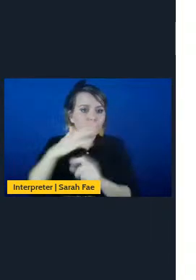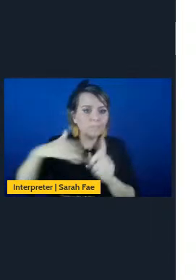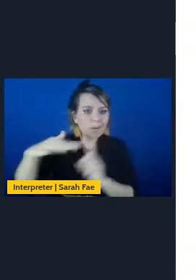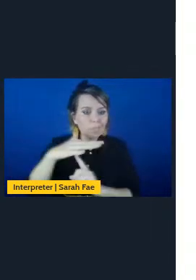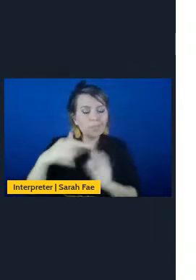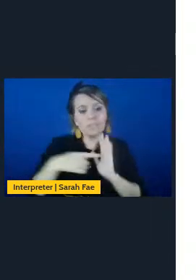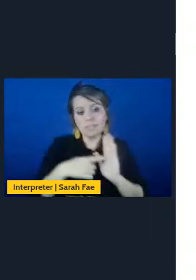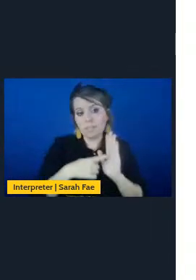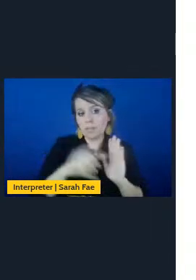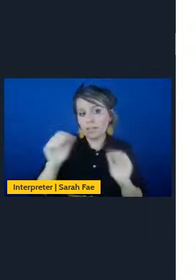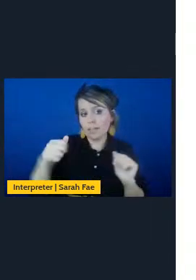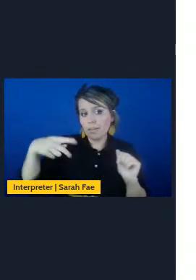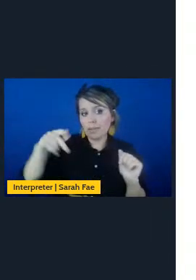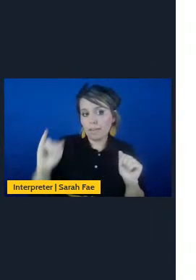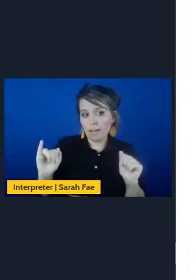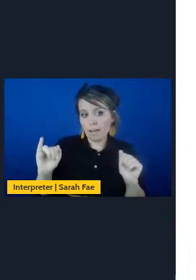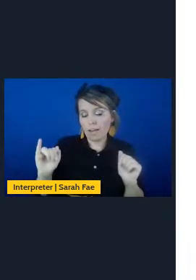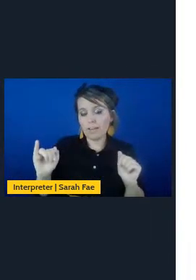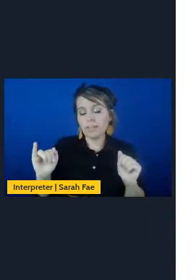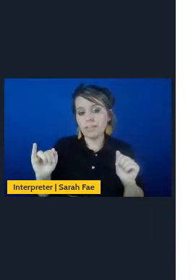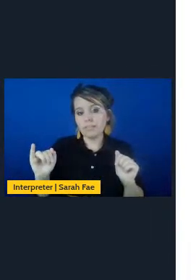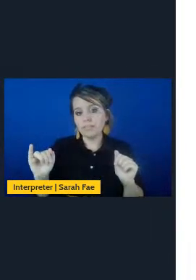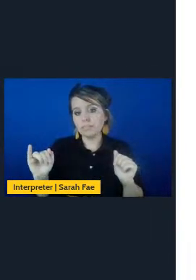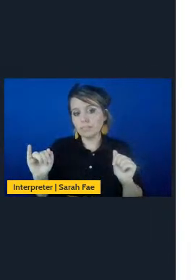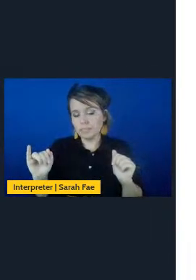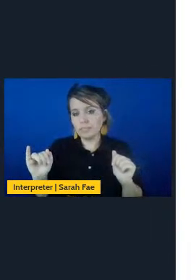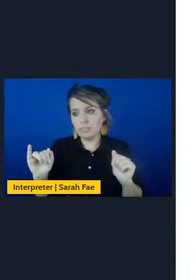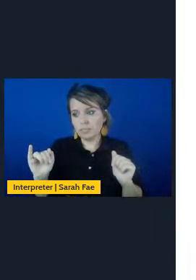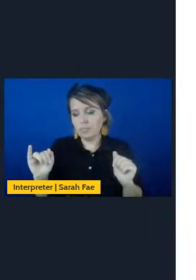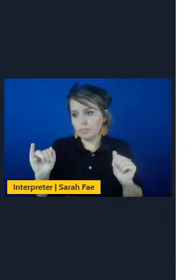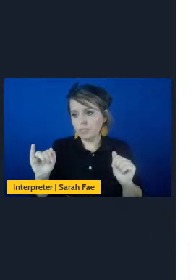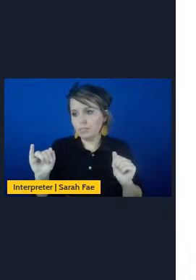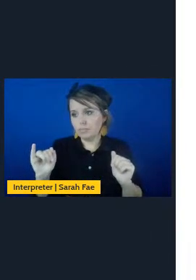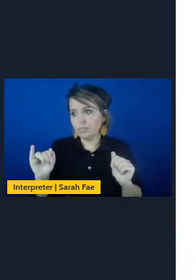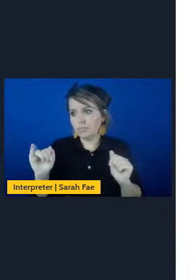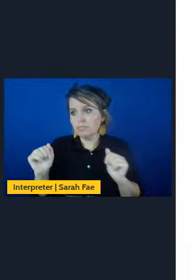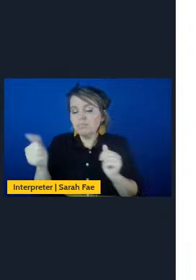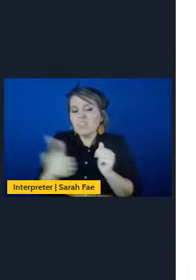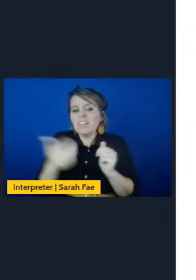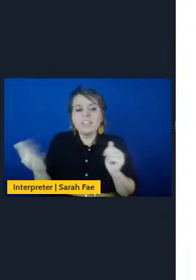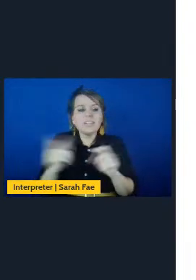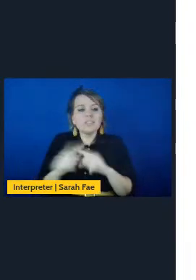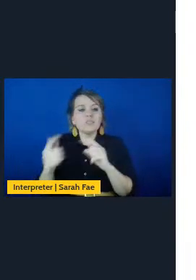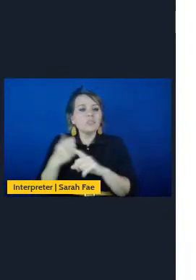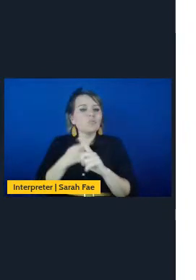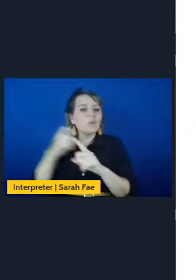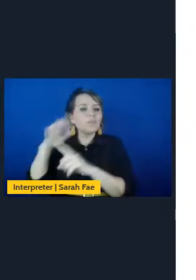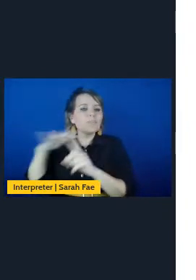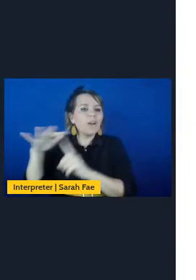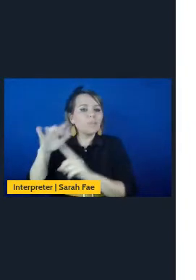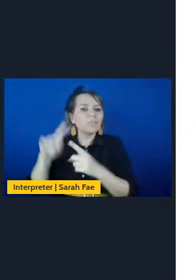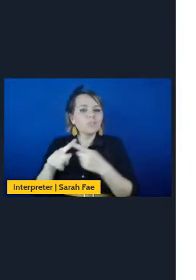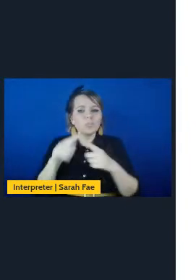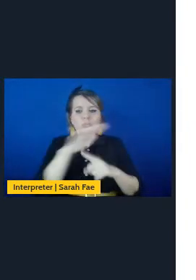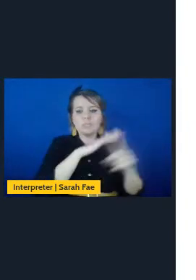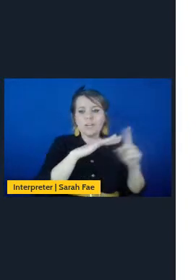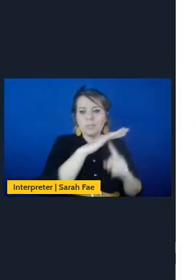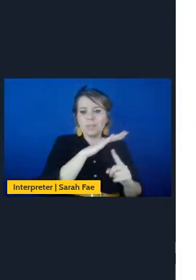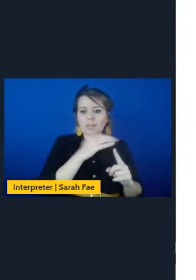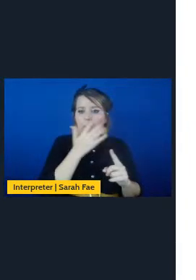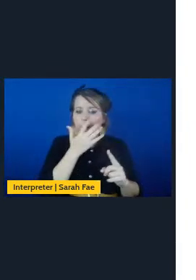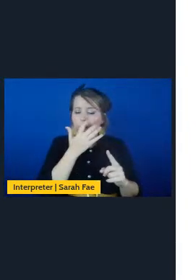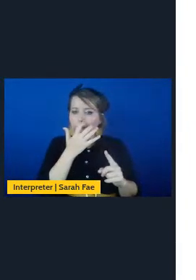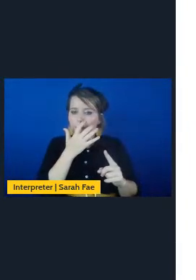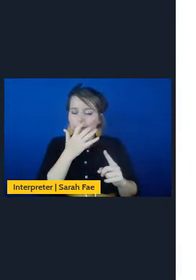API endpoints and so on. So the things that differ from environment to environment. so you can keep your all